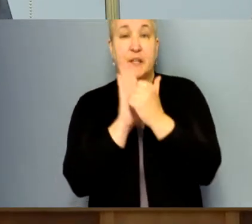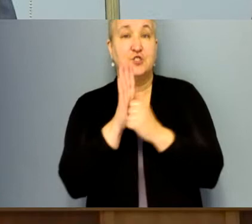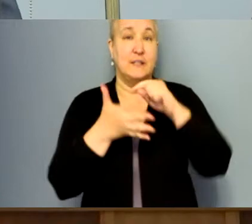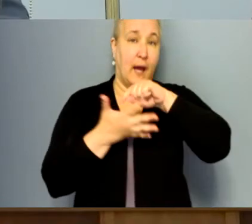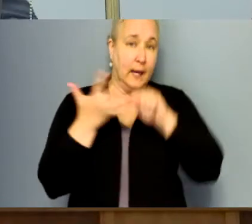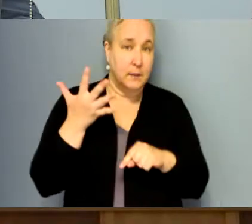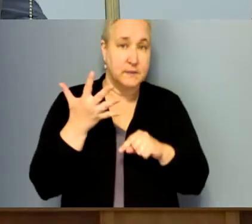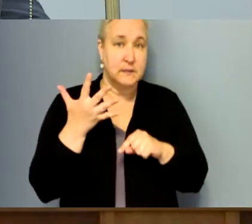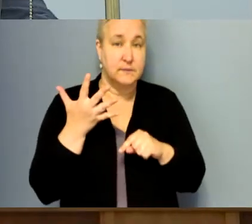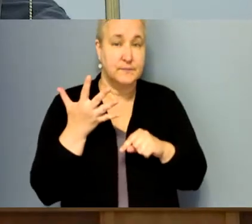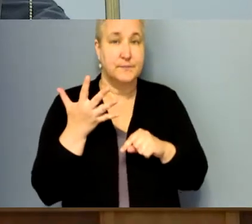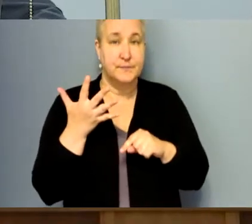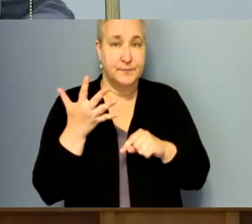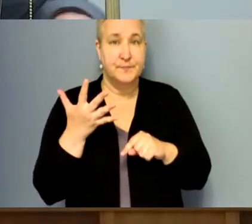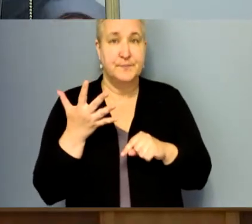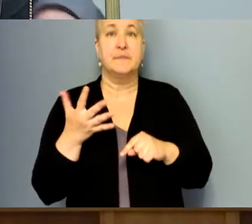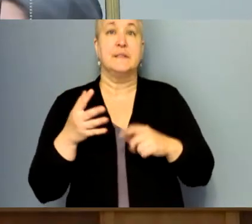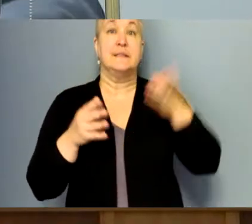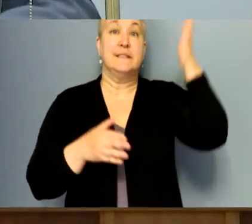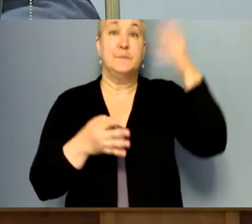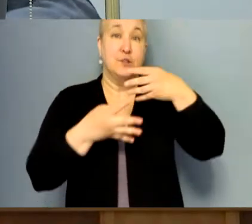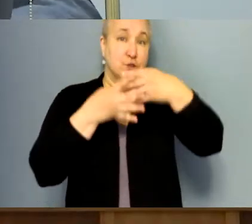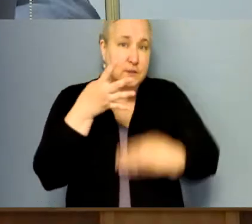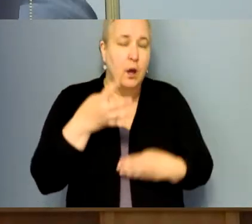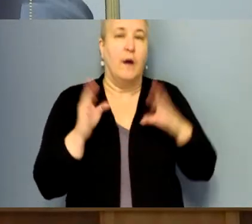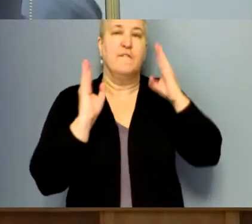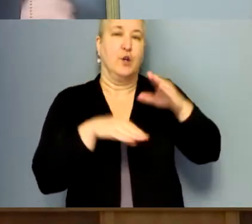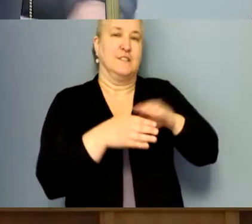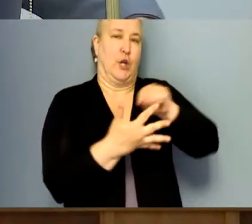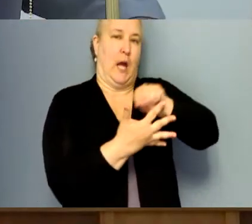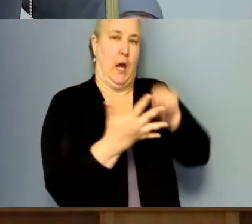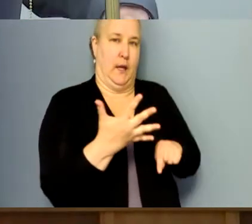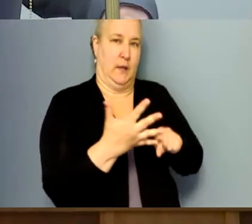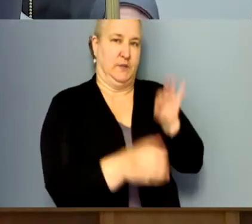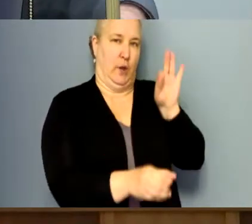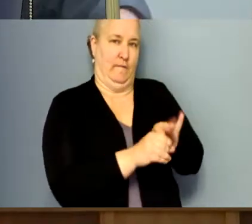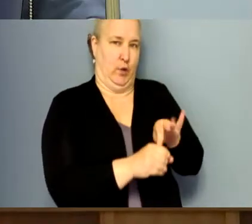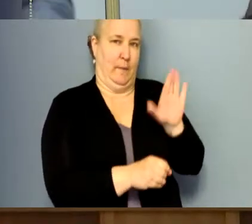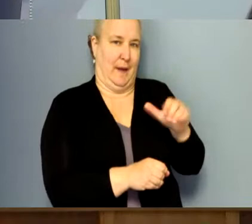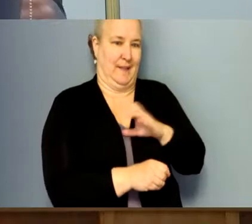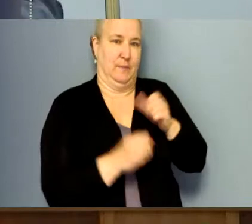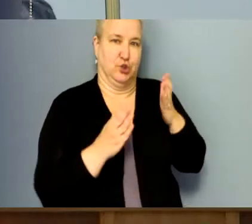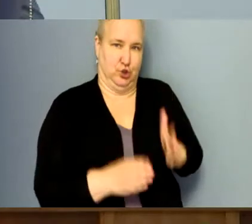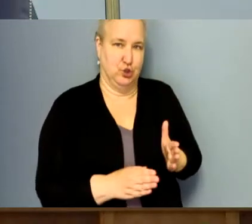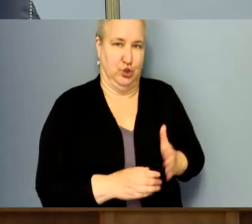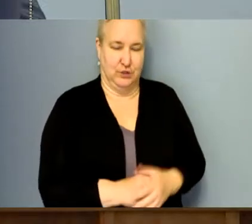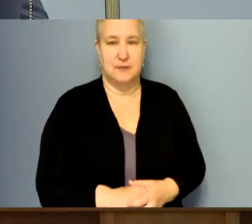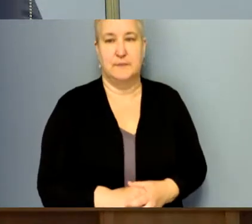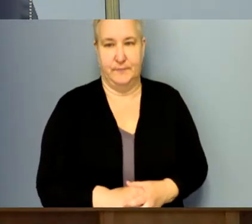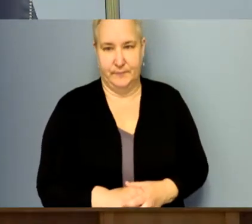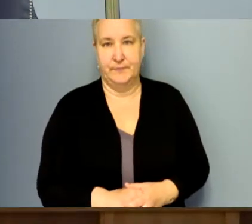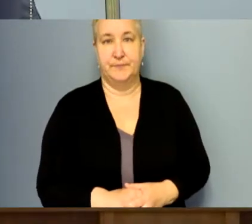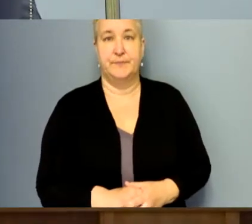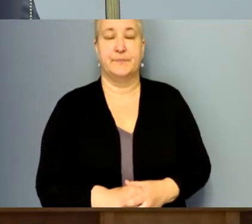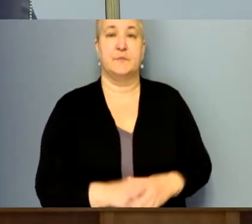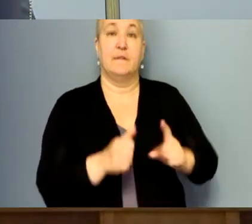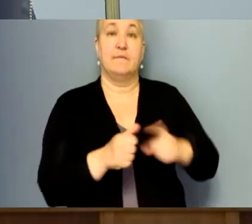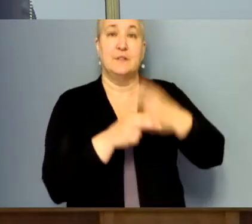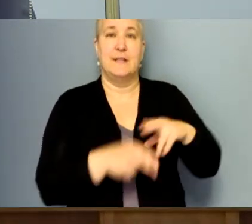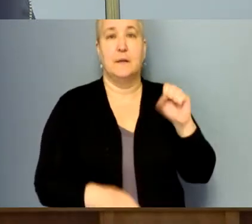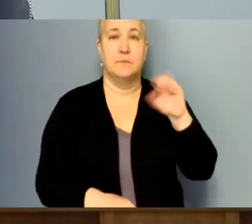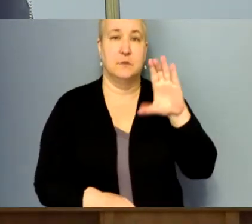items. Reminder for speakers to focus on items which are being voted on by the commissioners on the agenda. First name on the list is Scott